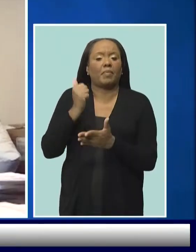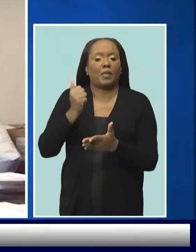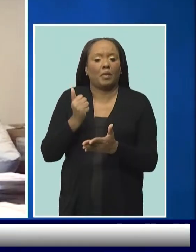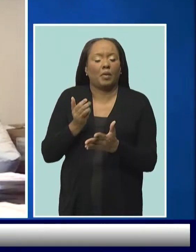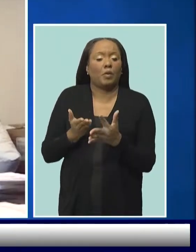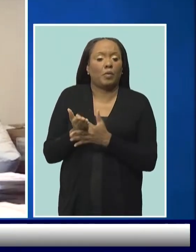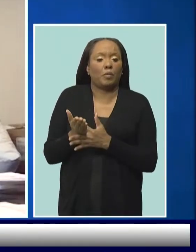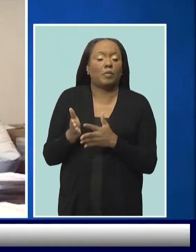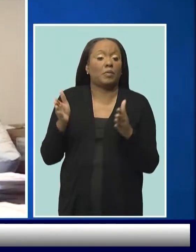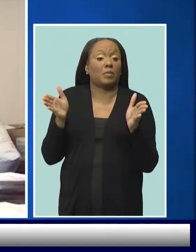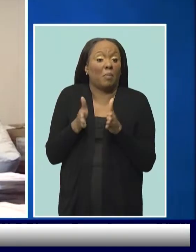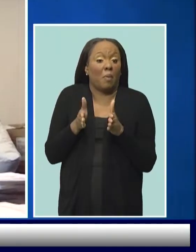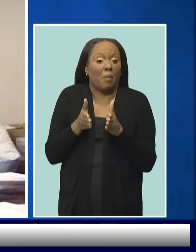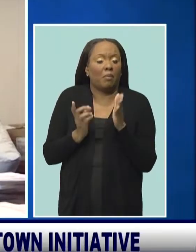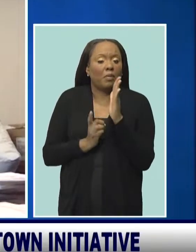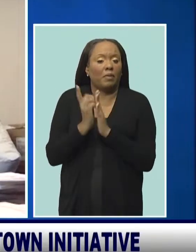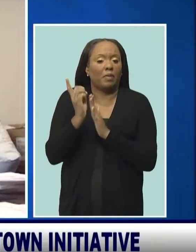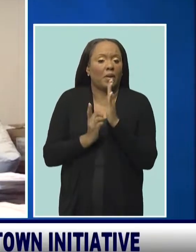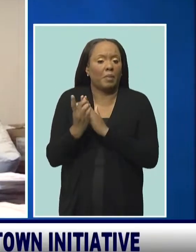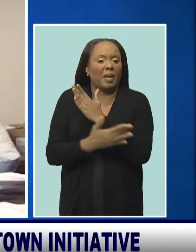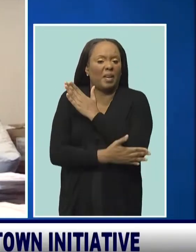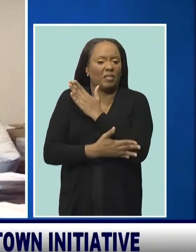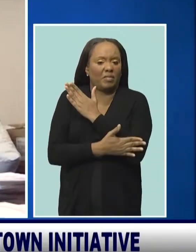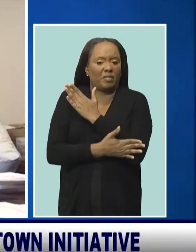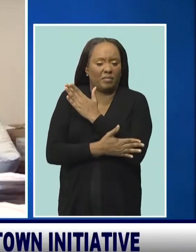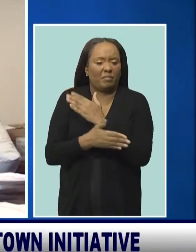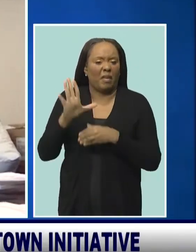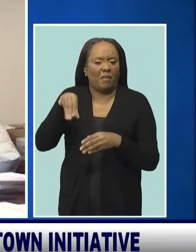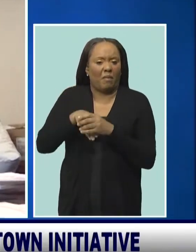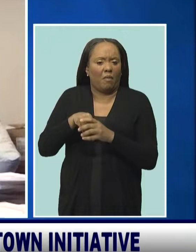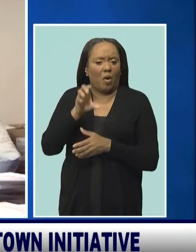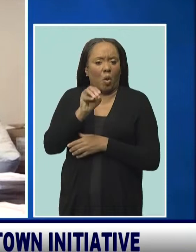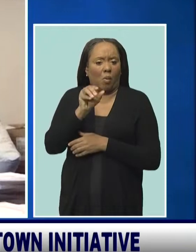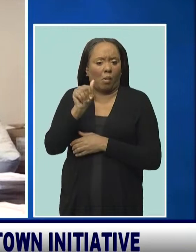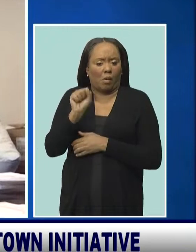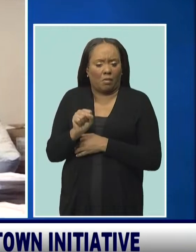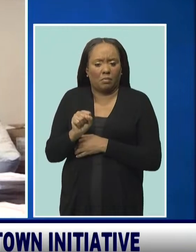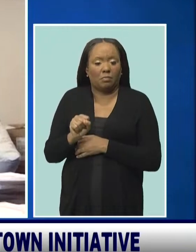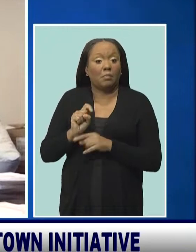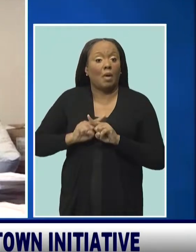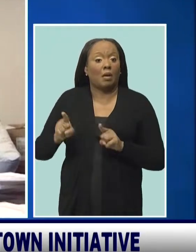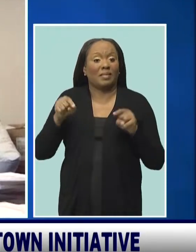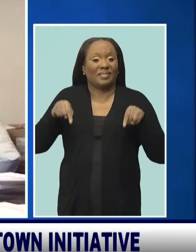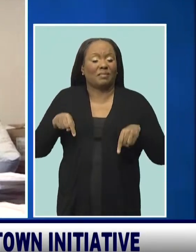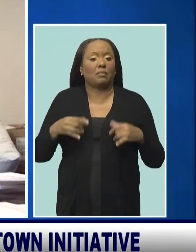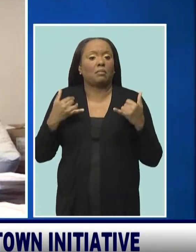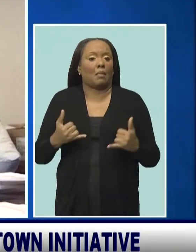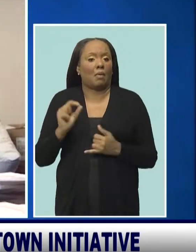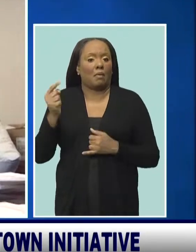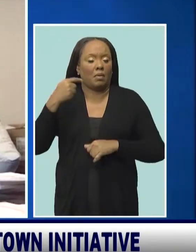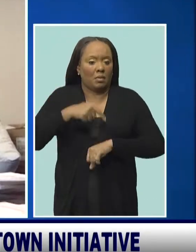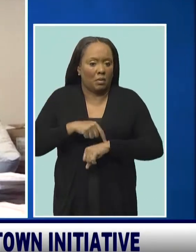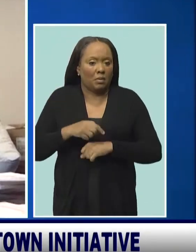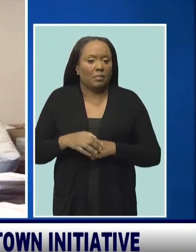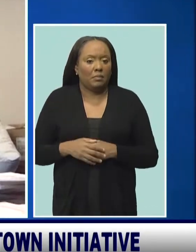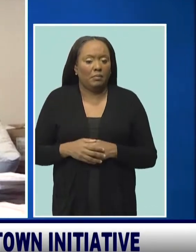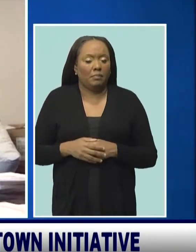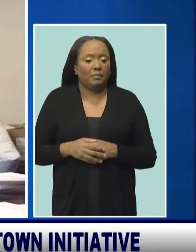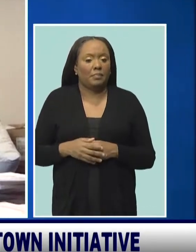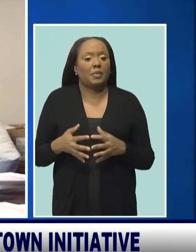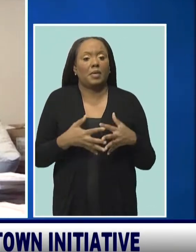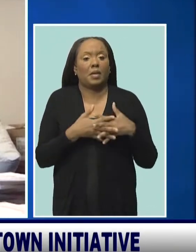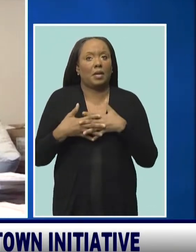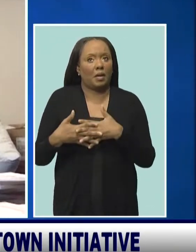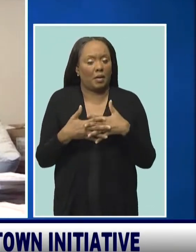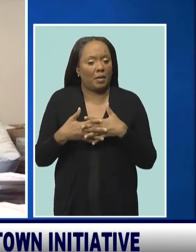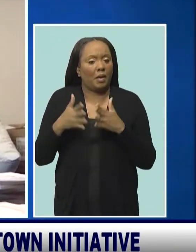country in the OAS. But in addition to that, this is the first time, and the U.S. ambassador said this in his remarks at the